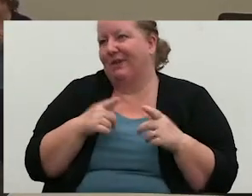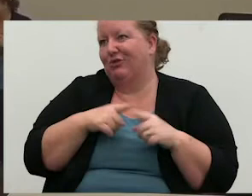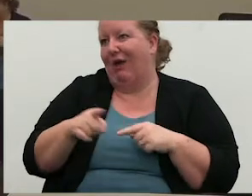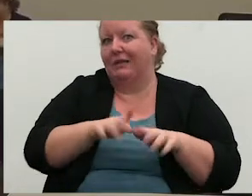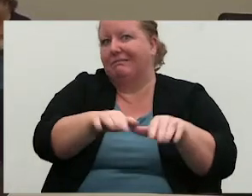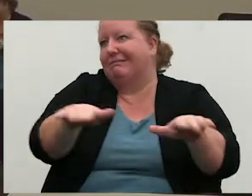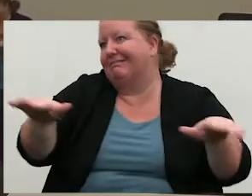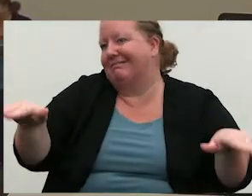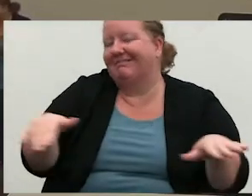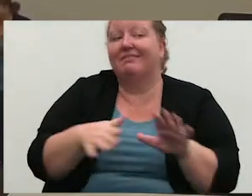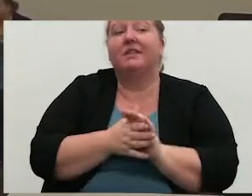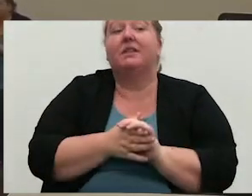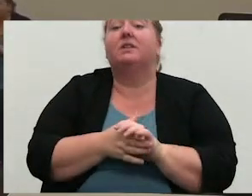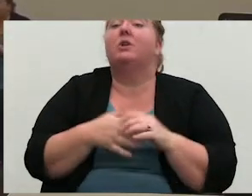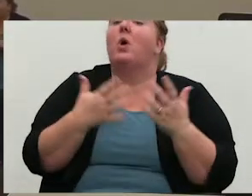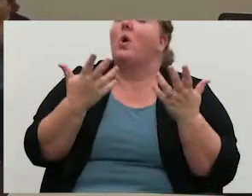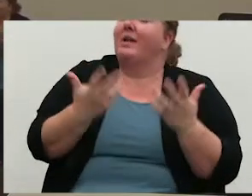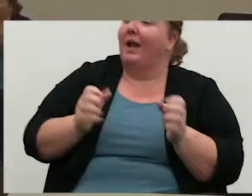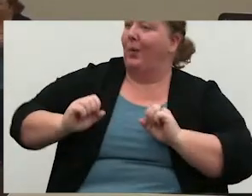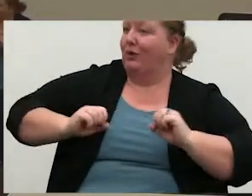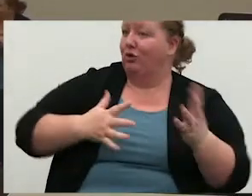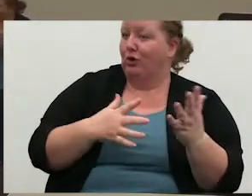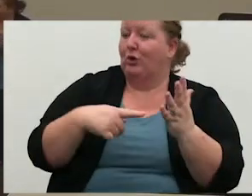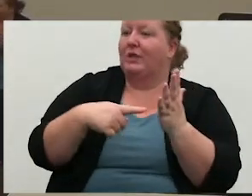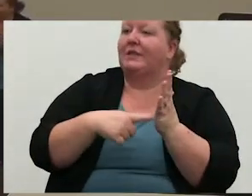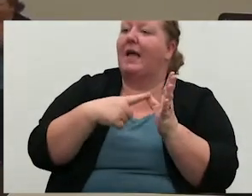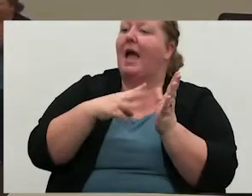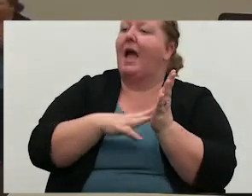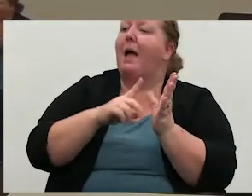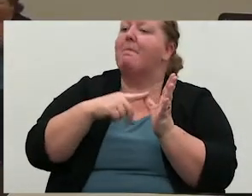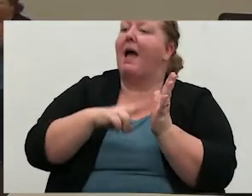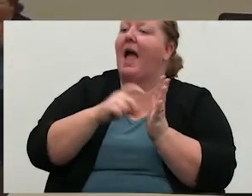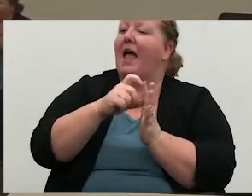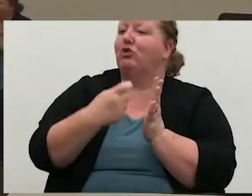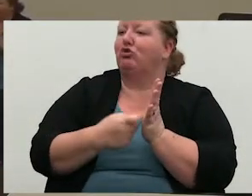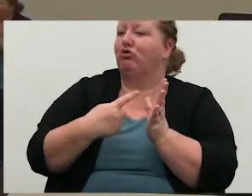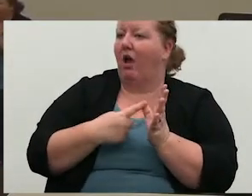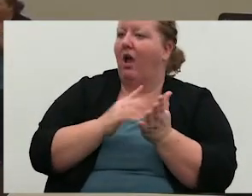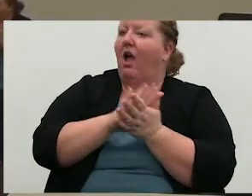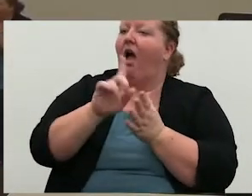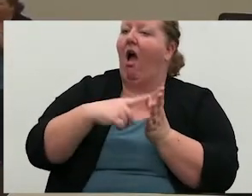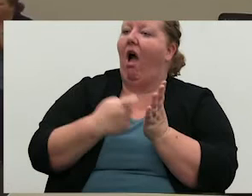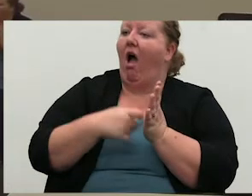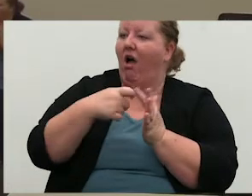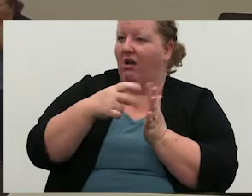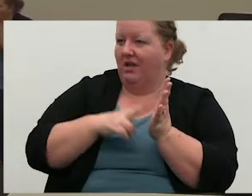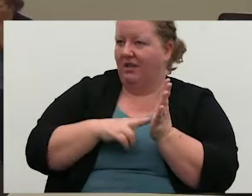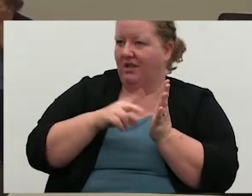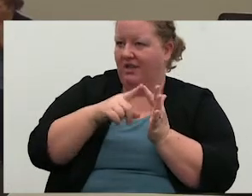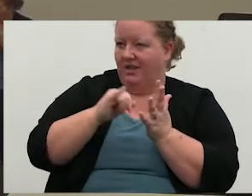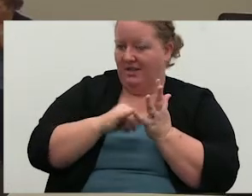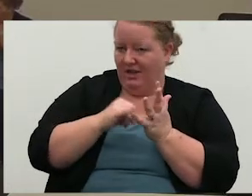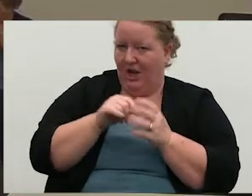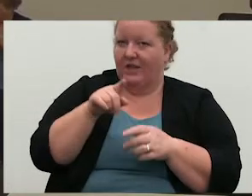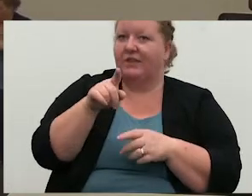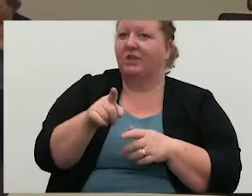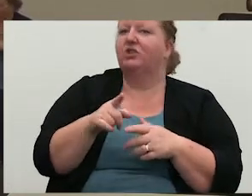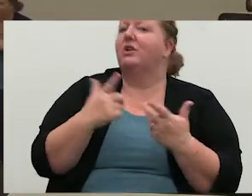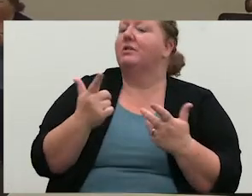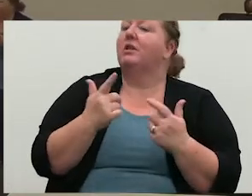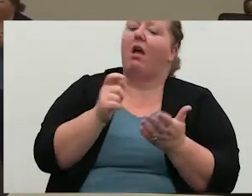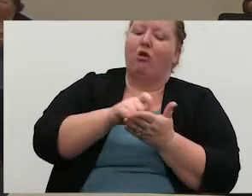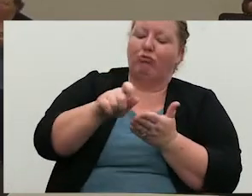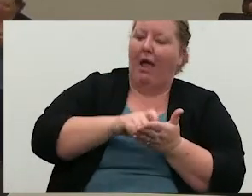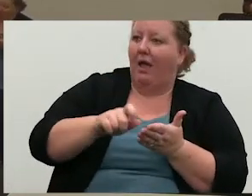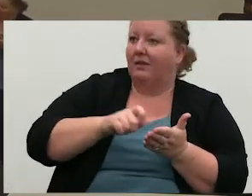I'd like to now introduce Timandra. Timandra Harkness is a presenter, writer and comedian. She presents regularly on Radio 4, so you'll have probably heard